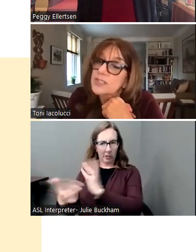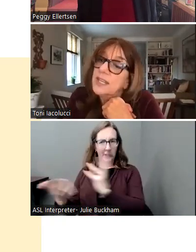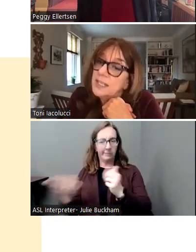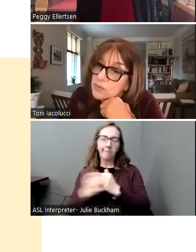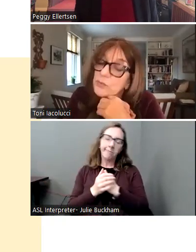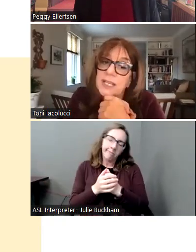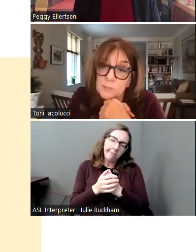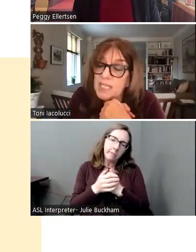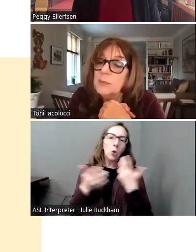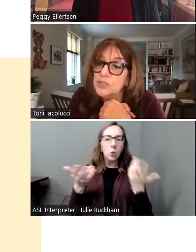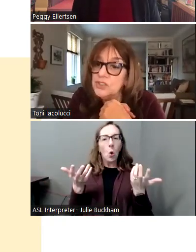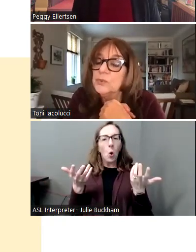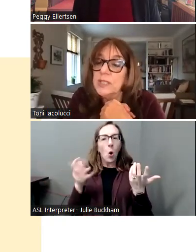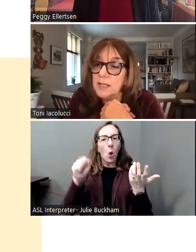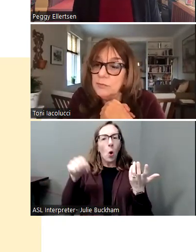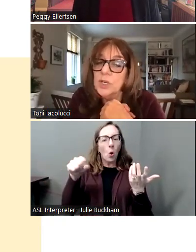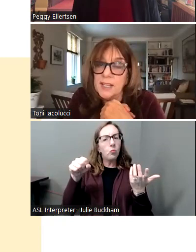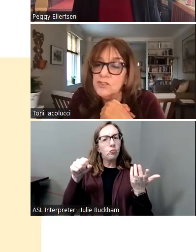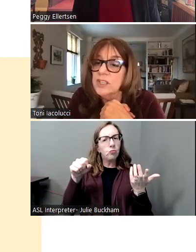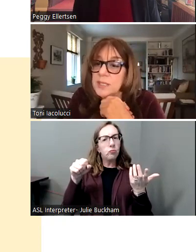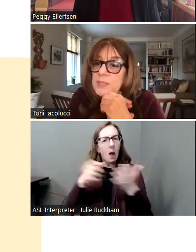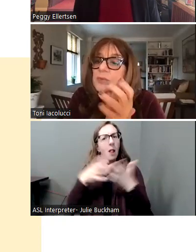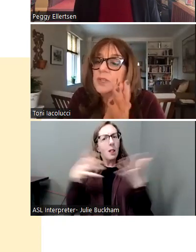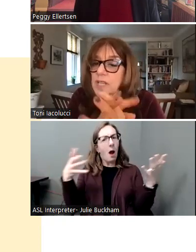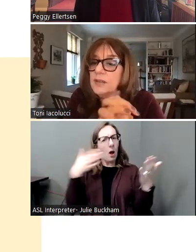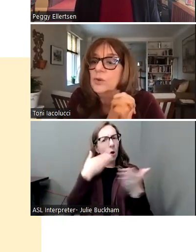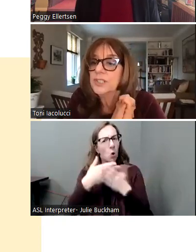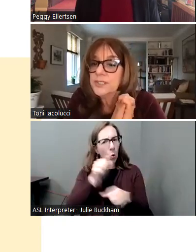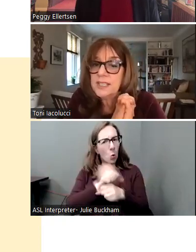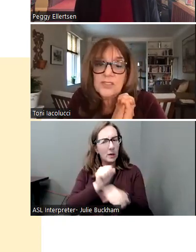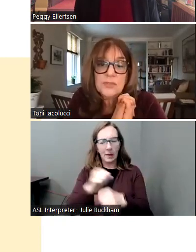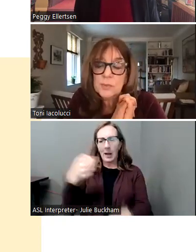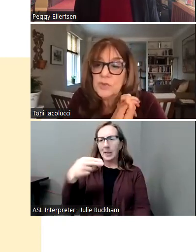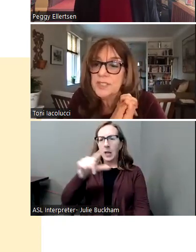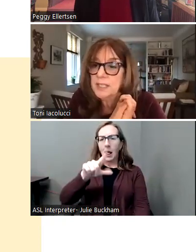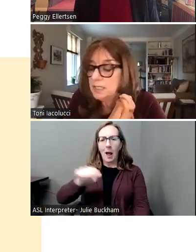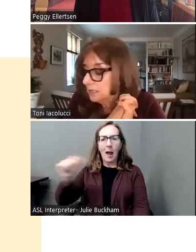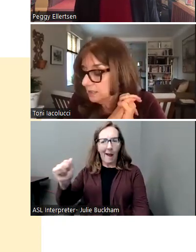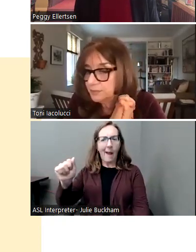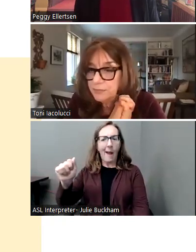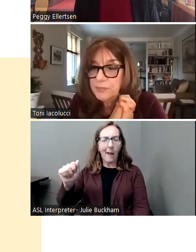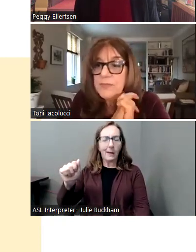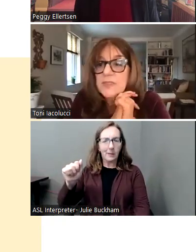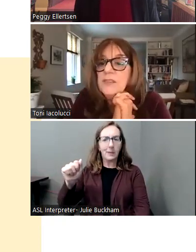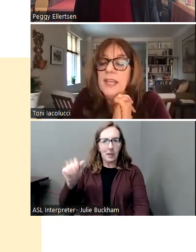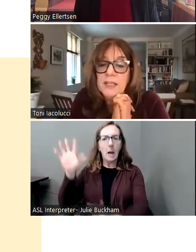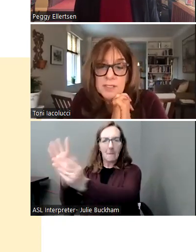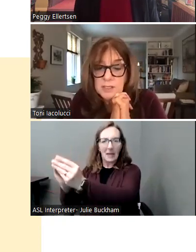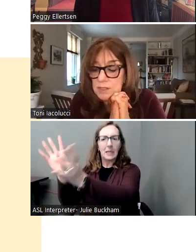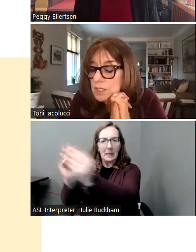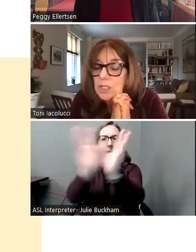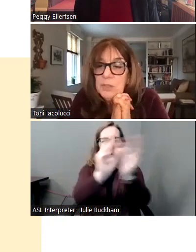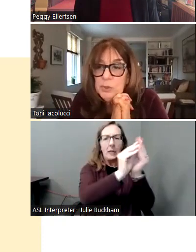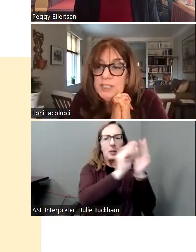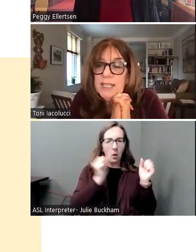So we have been able to do a lot of work. HLA meets with a lot of organizations representing deaf